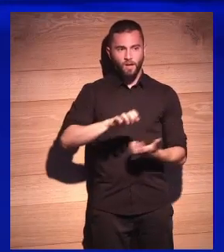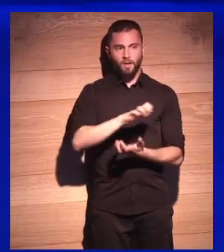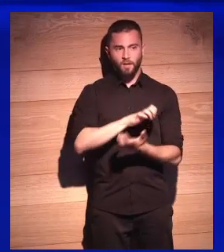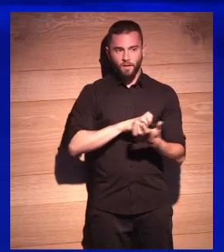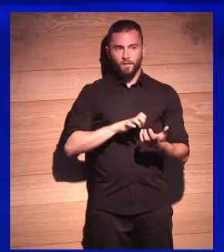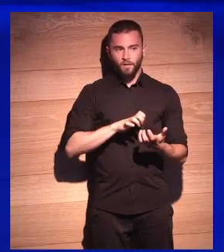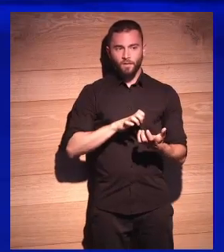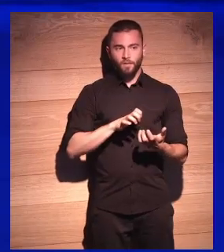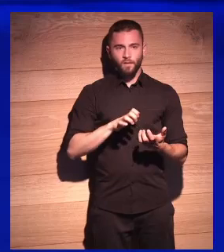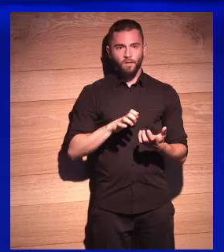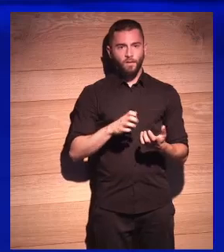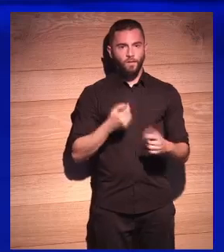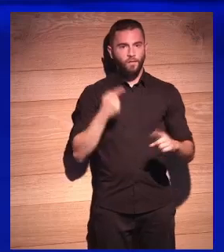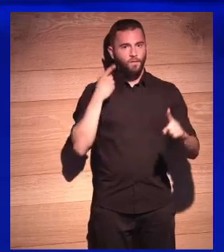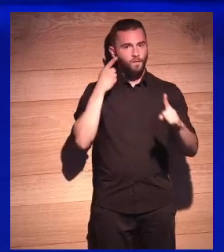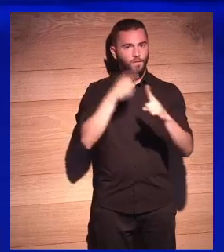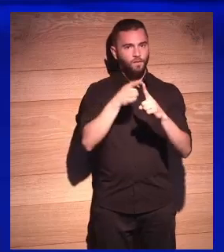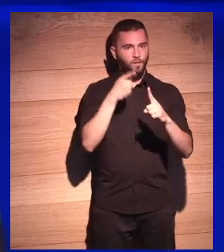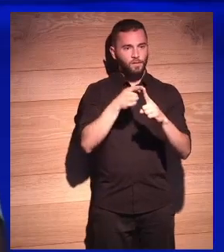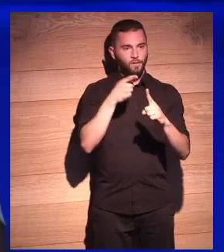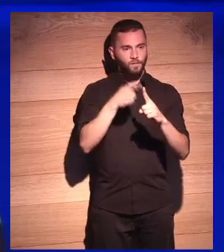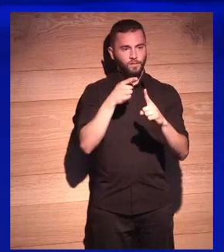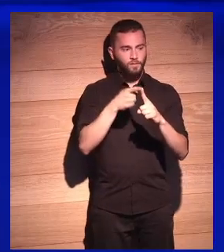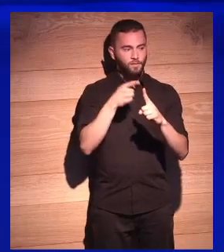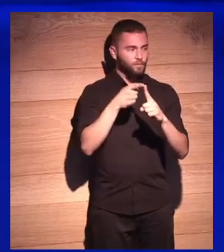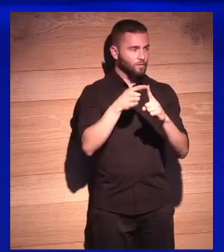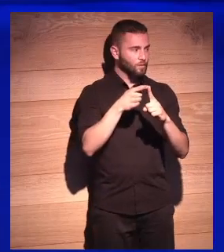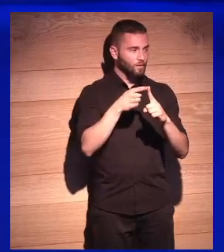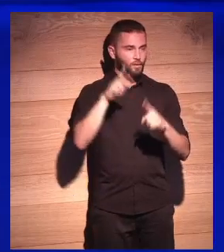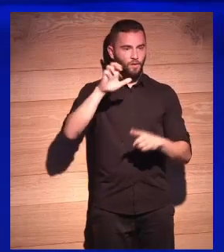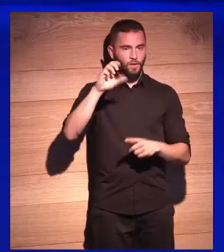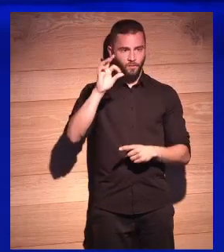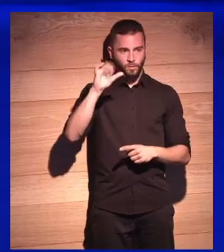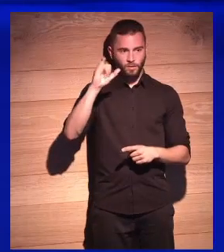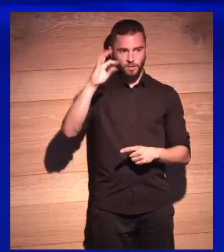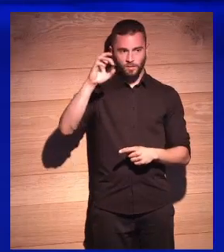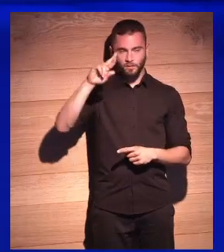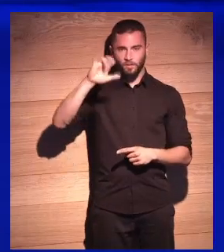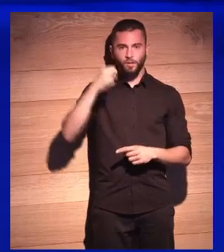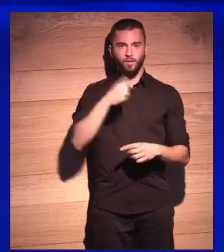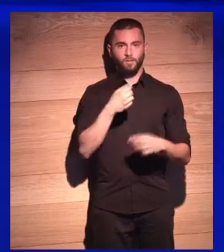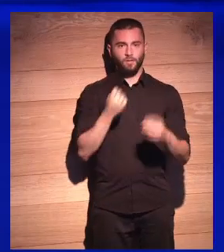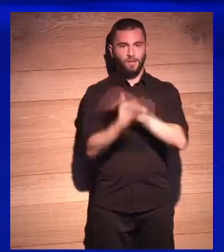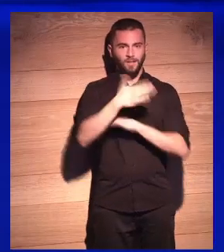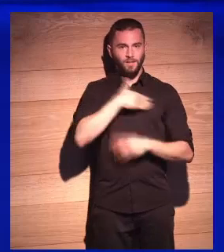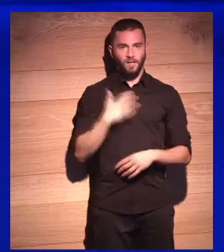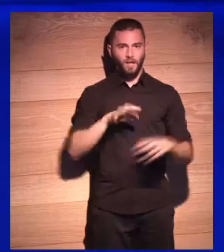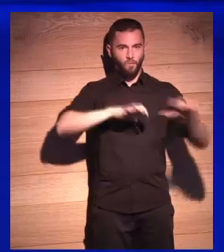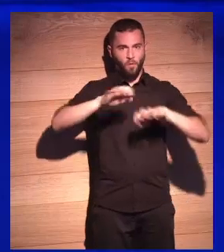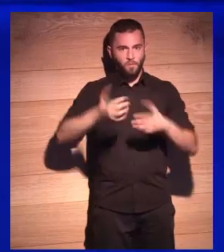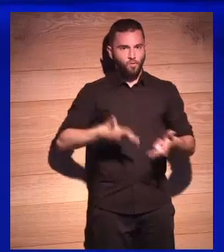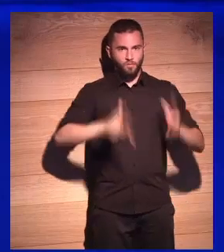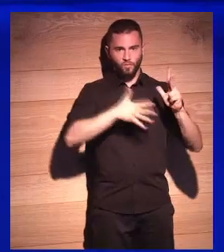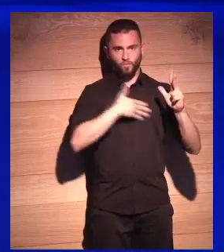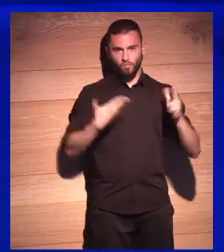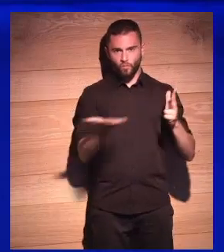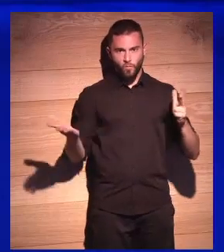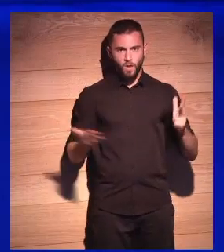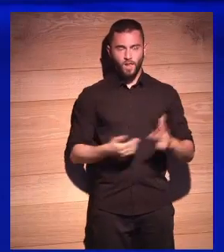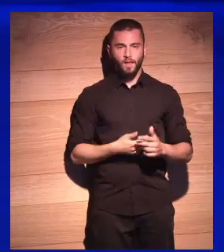a huge turmoil, and then one of the objectives of the repository we wanted to create was that anyone could add